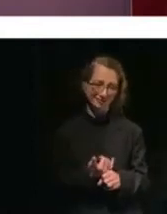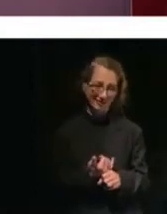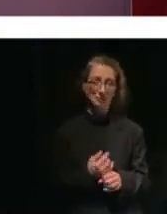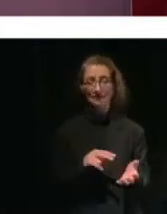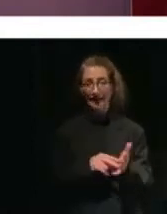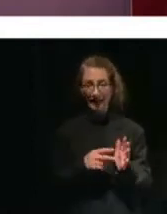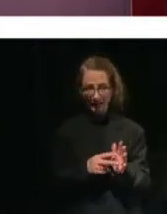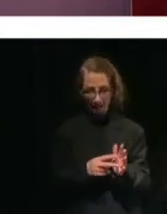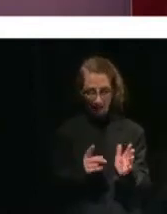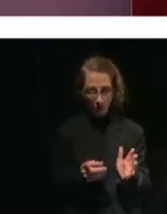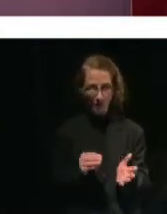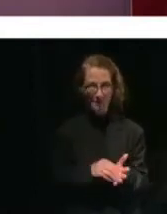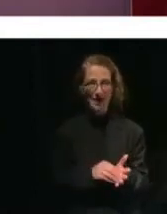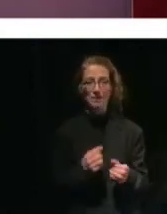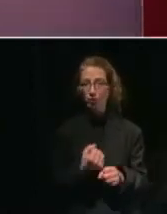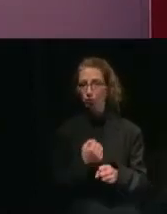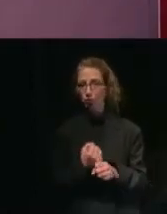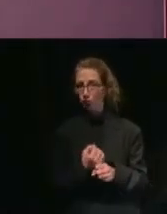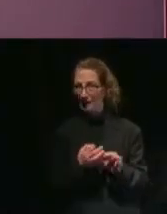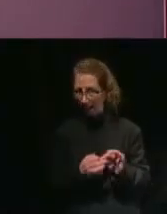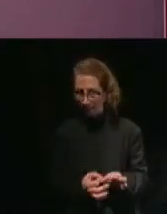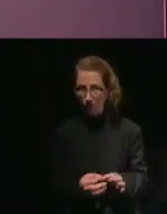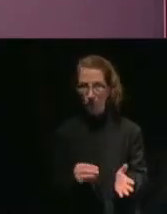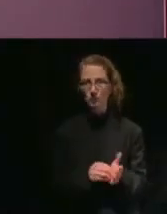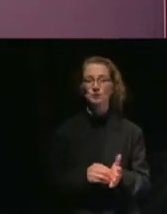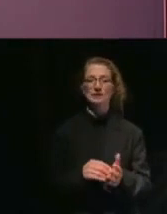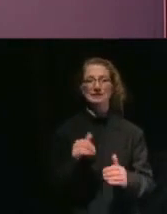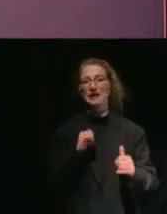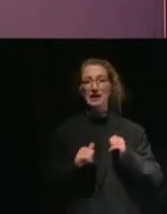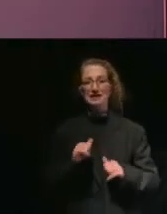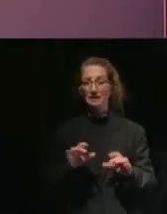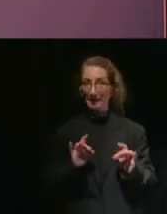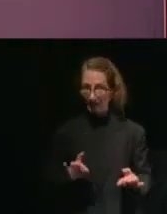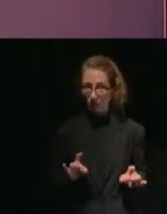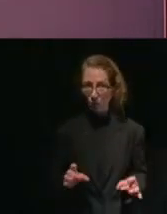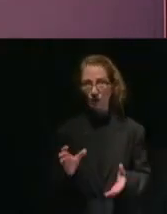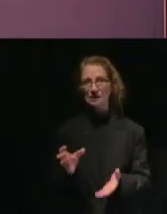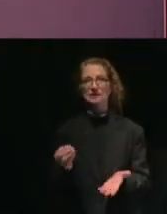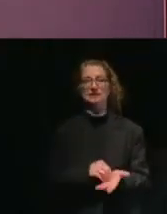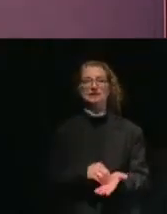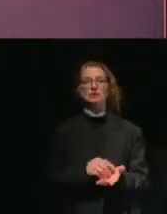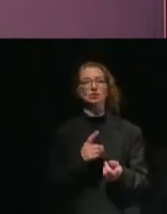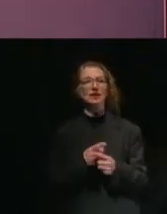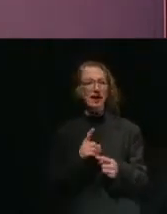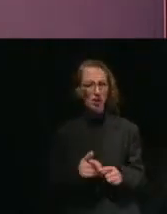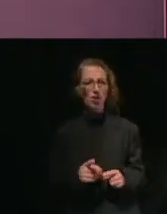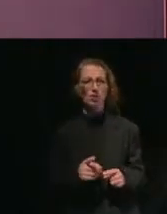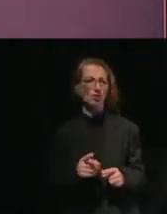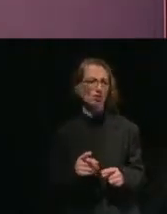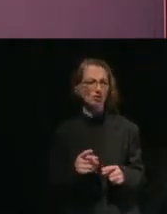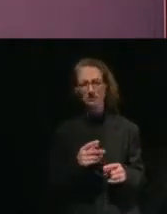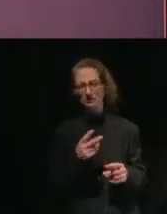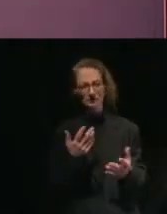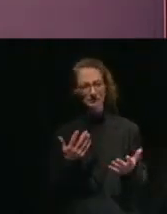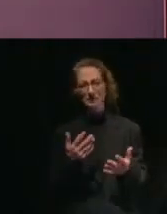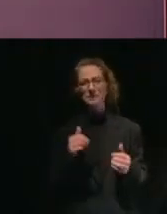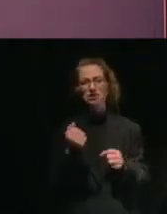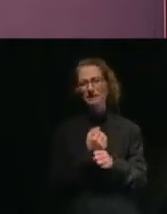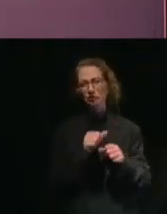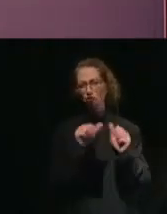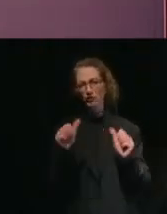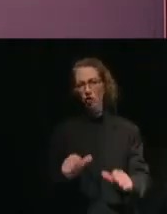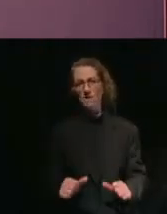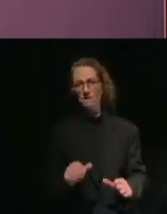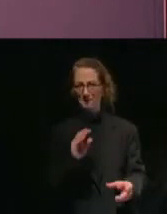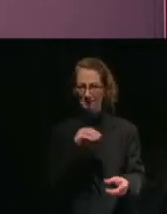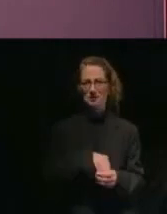making sure we talk about technicians, production management, theater education, as well as a wide variety